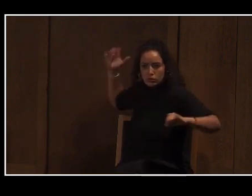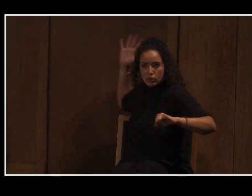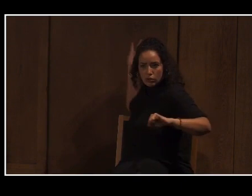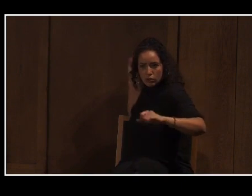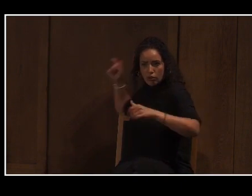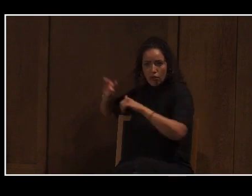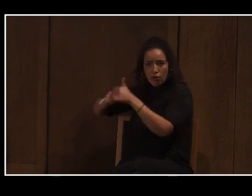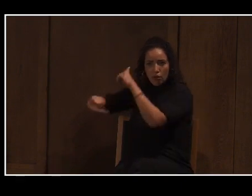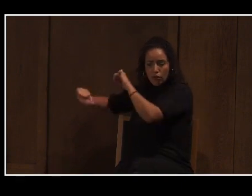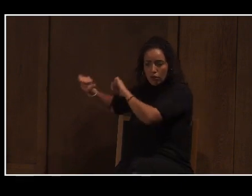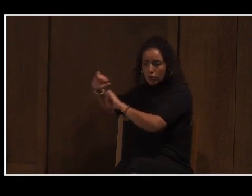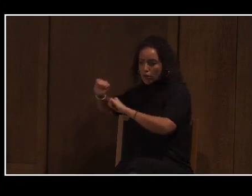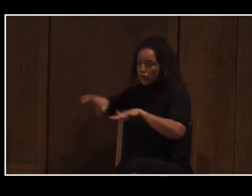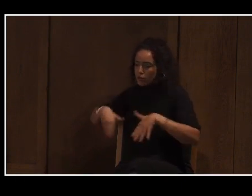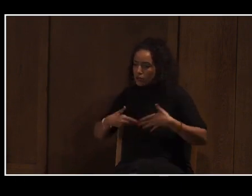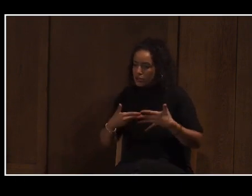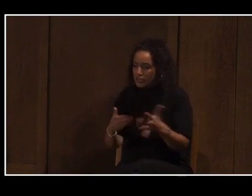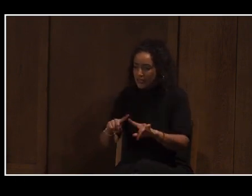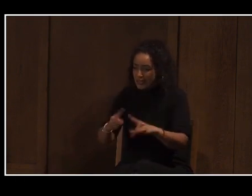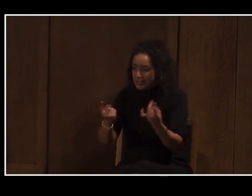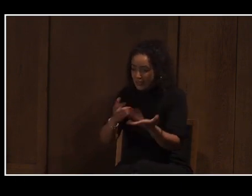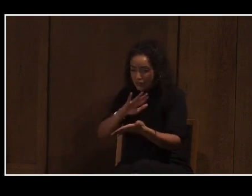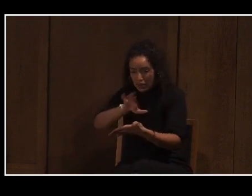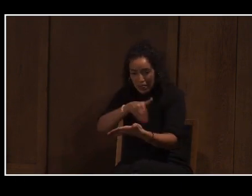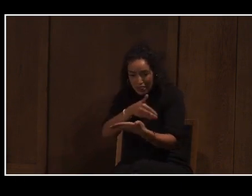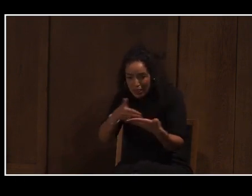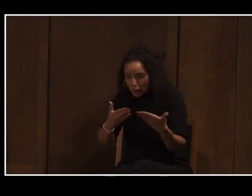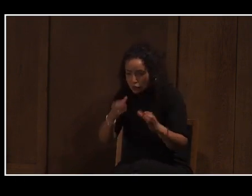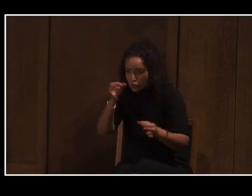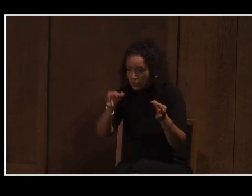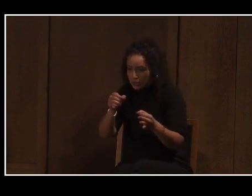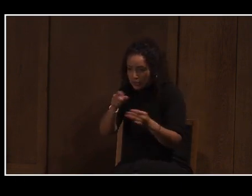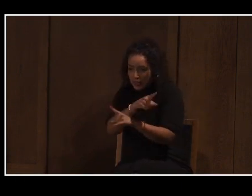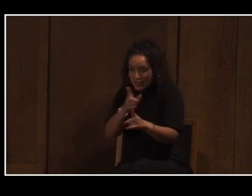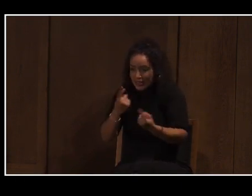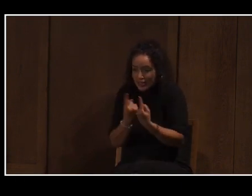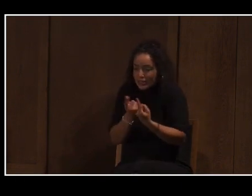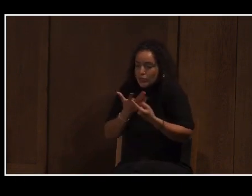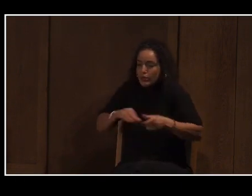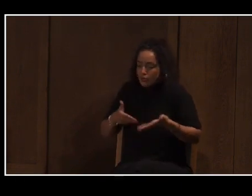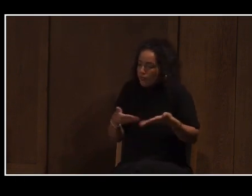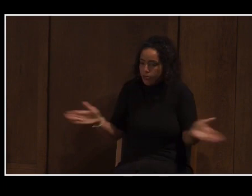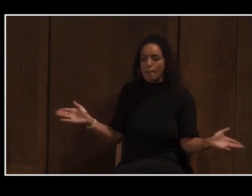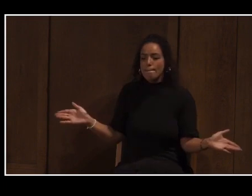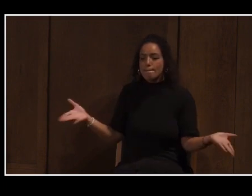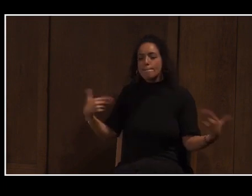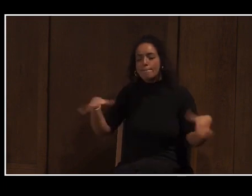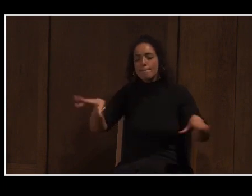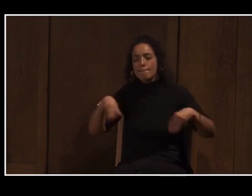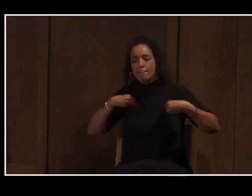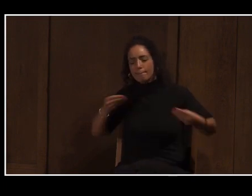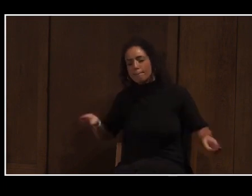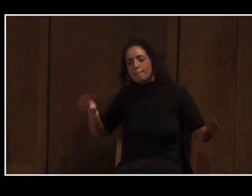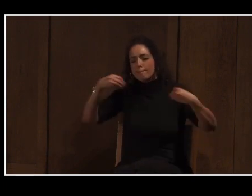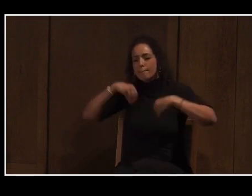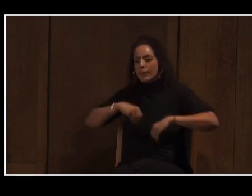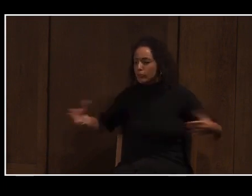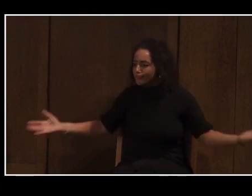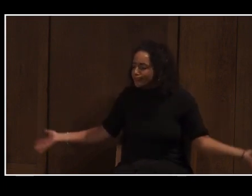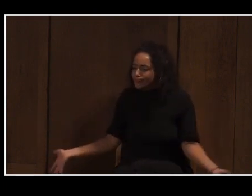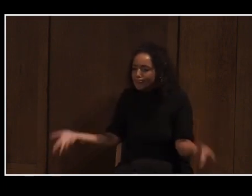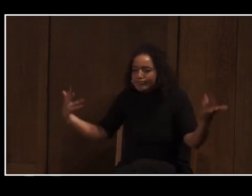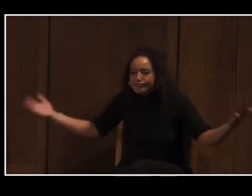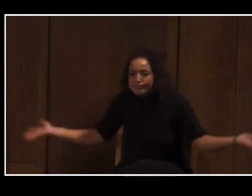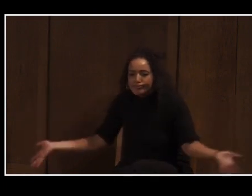it is such an exciting adventure. So I have the feeling that these are the things that we need to let in, and to really gather forces and momentum and